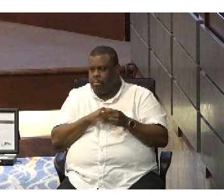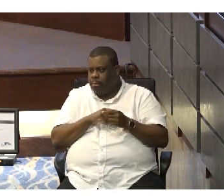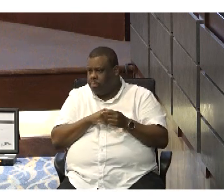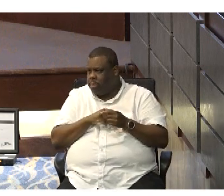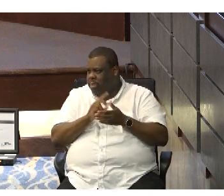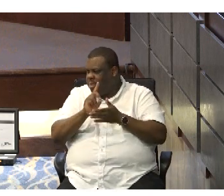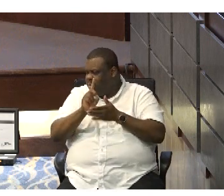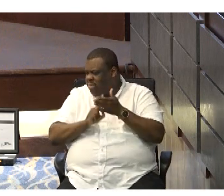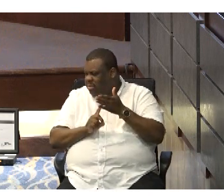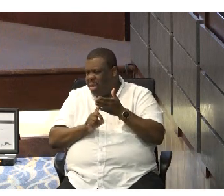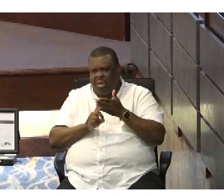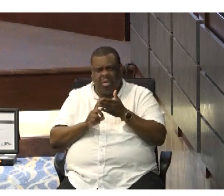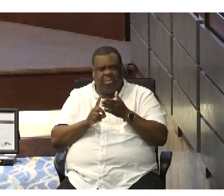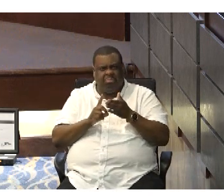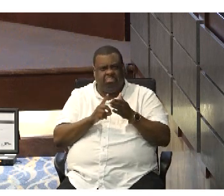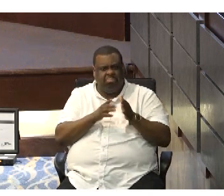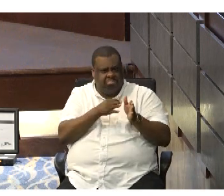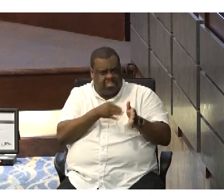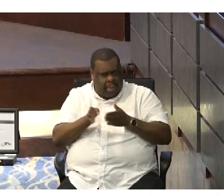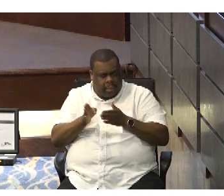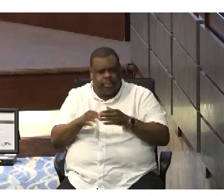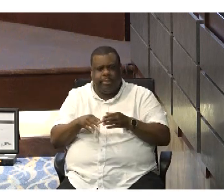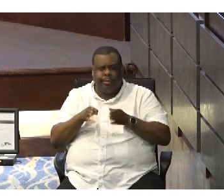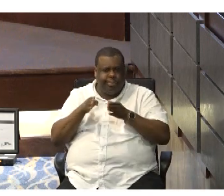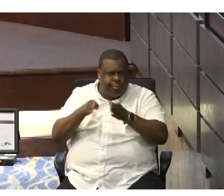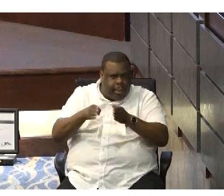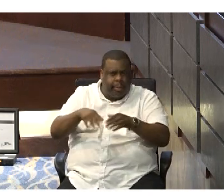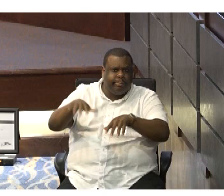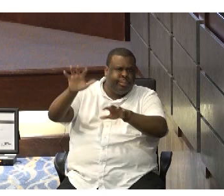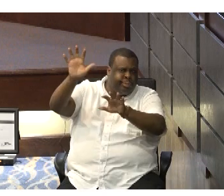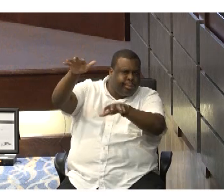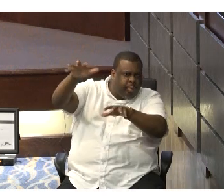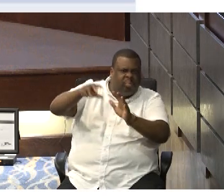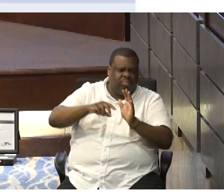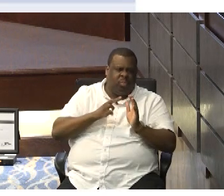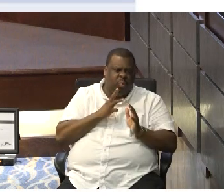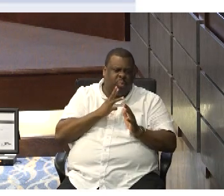design policy for water, sewer, streets, and stormwater.